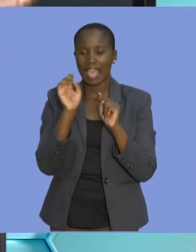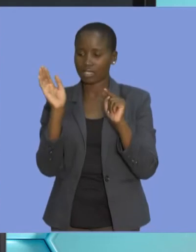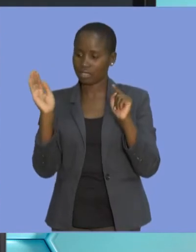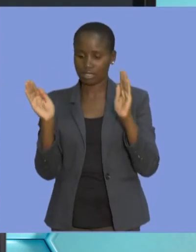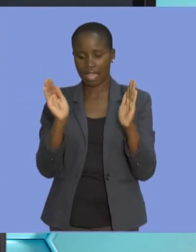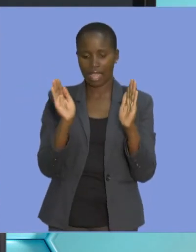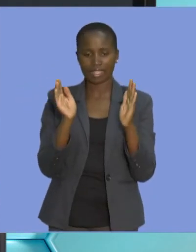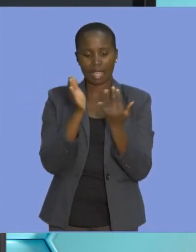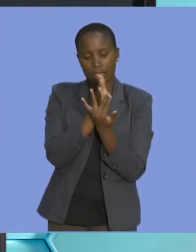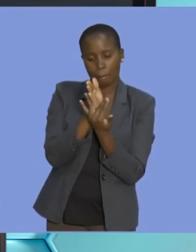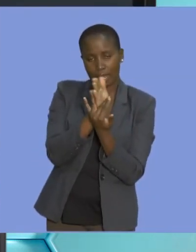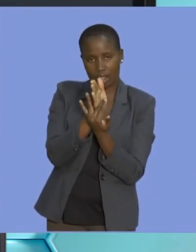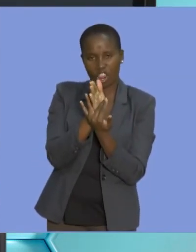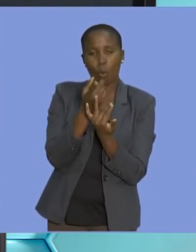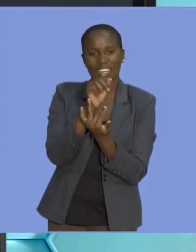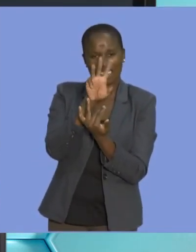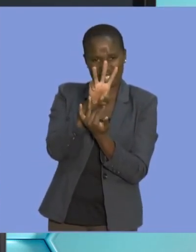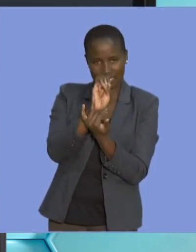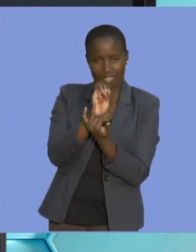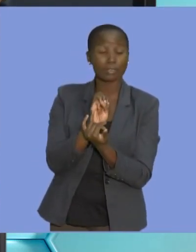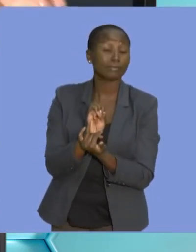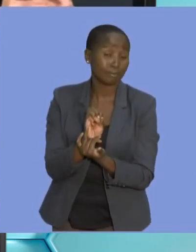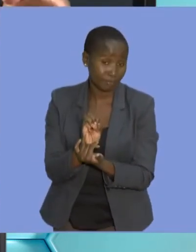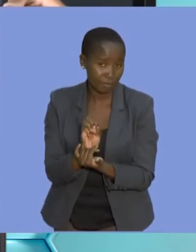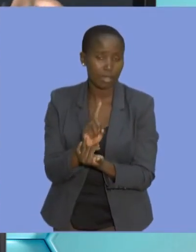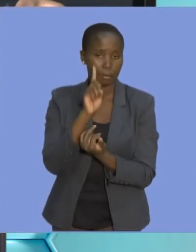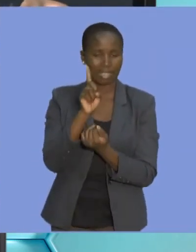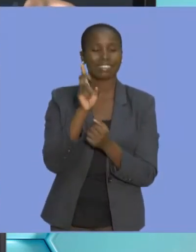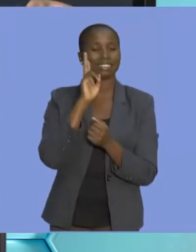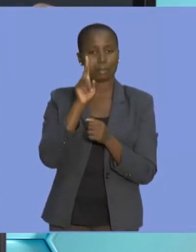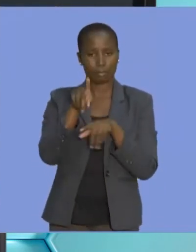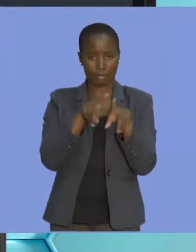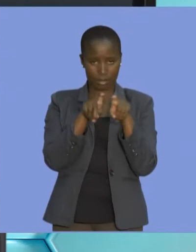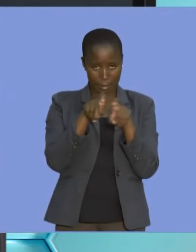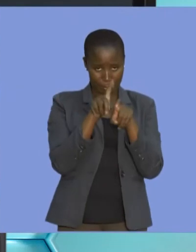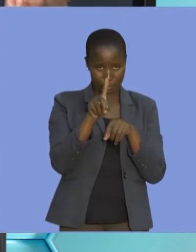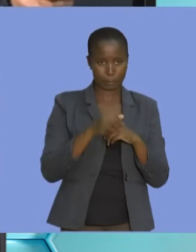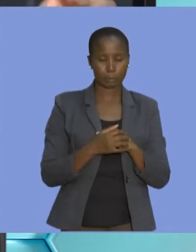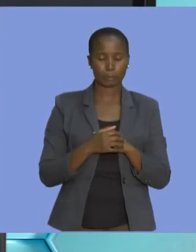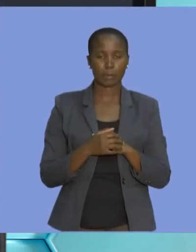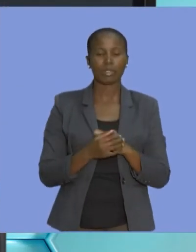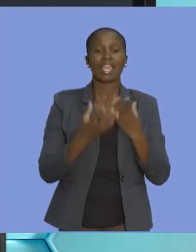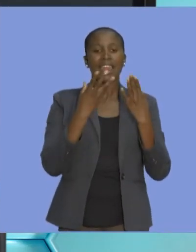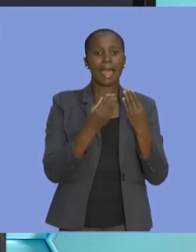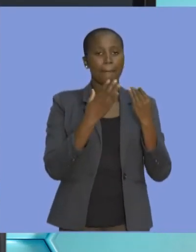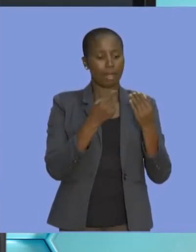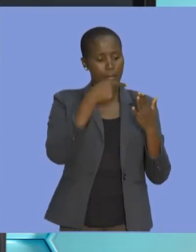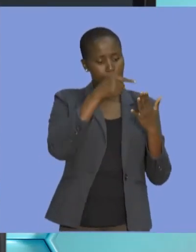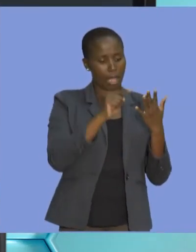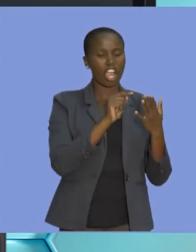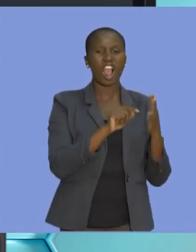which is 90. But let's look at a test where the lowest mark is 40 and